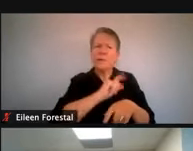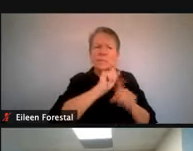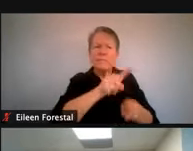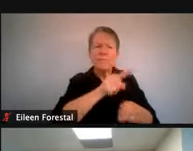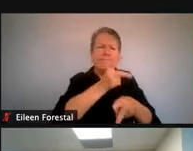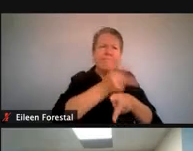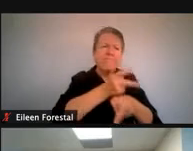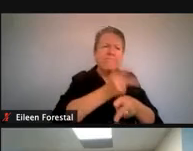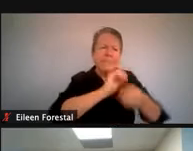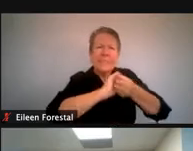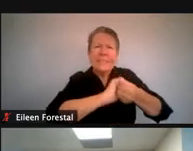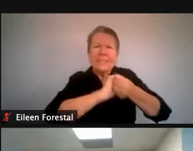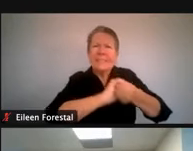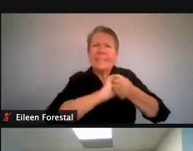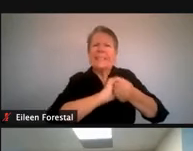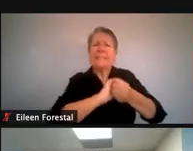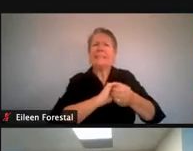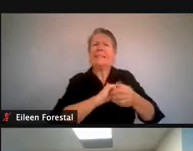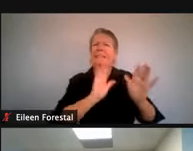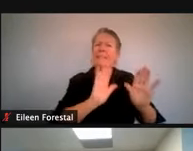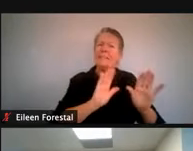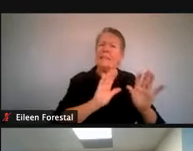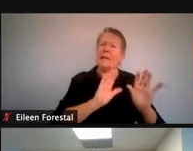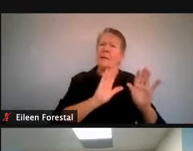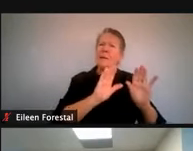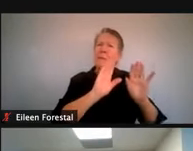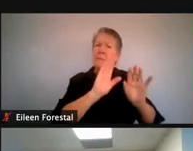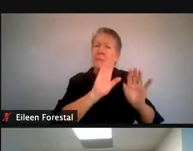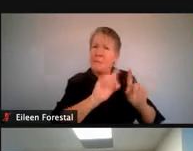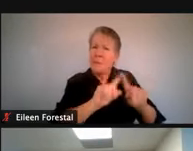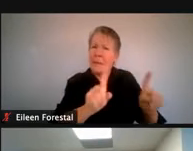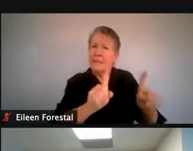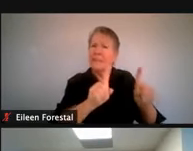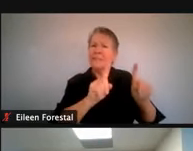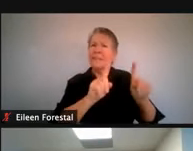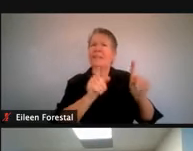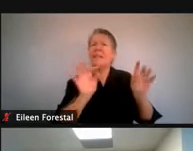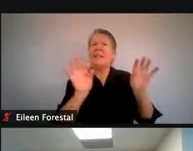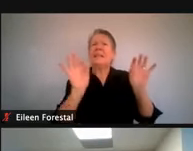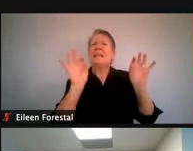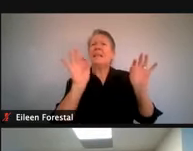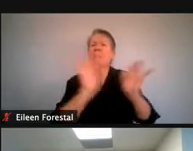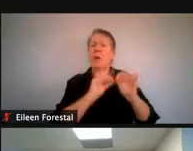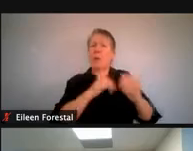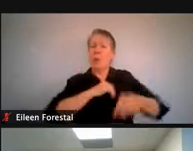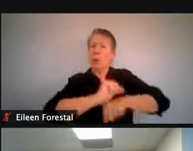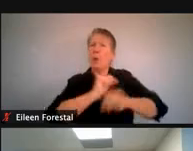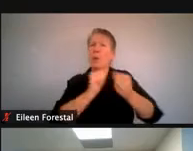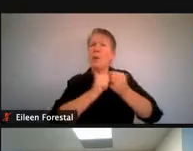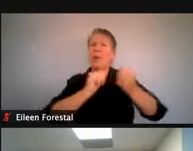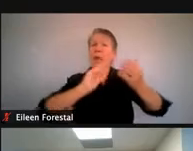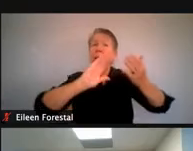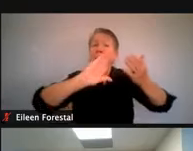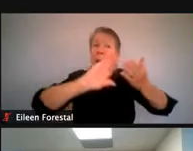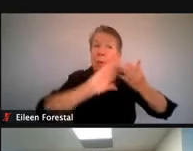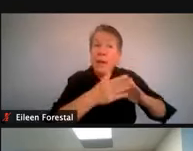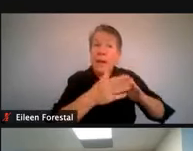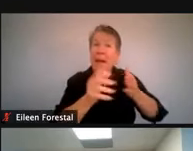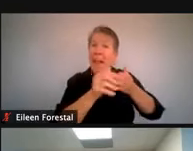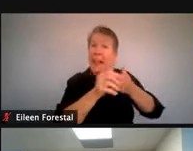a combination of working with community leadership, as we are with Mayor Ras Baraka and his team right now in Newark. In Lakewood's